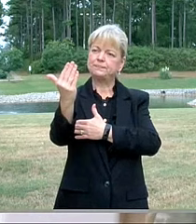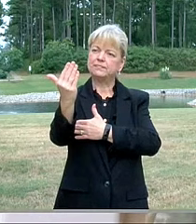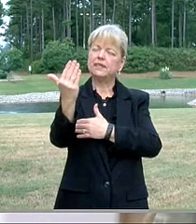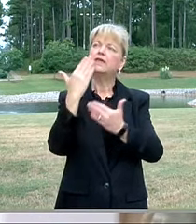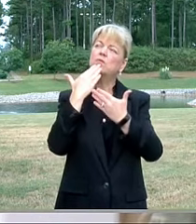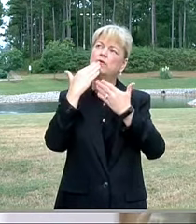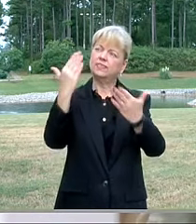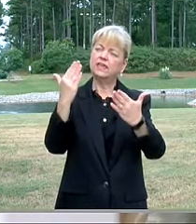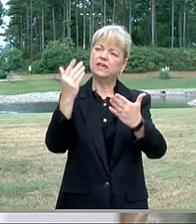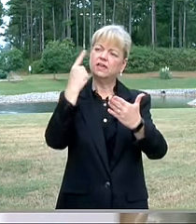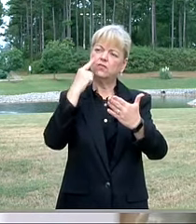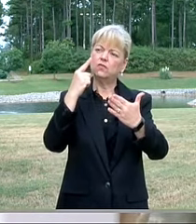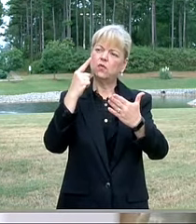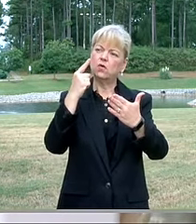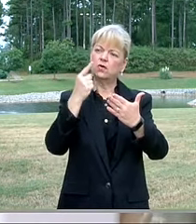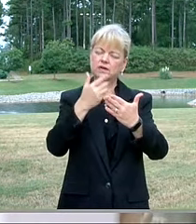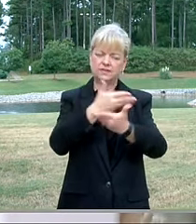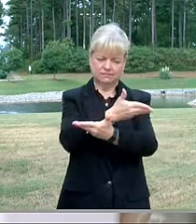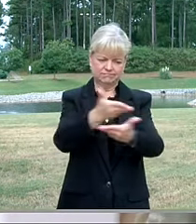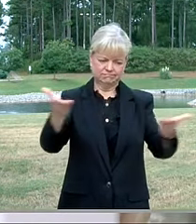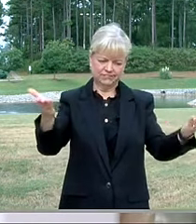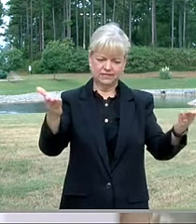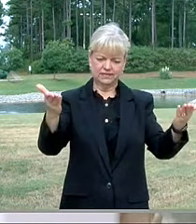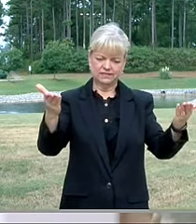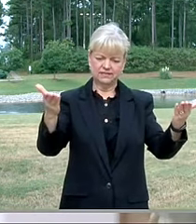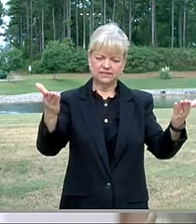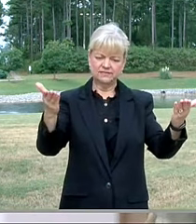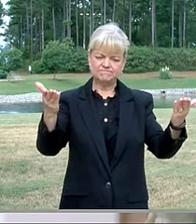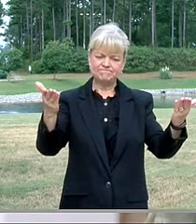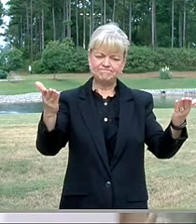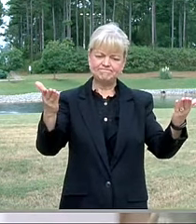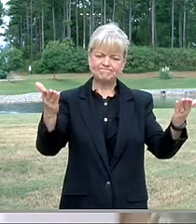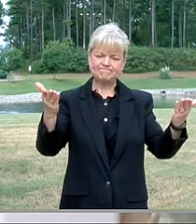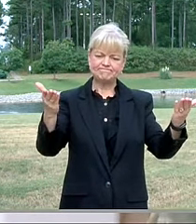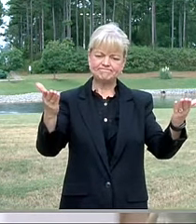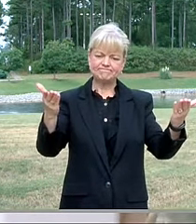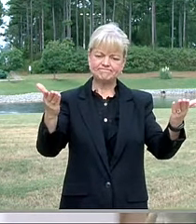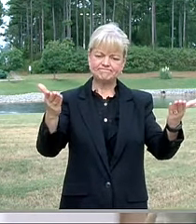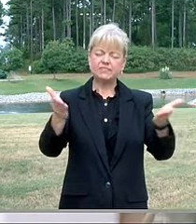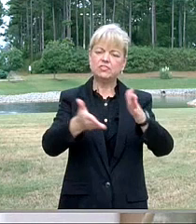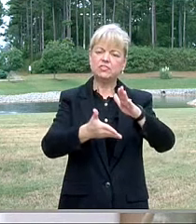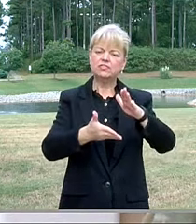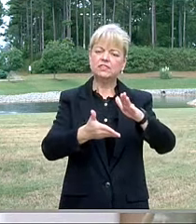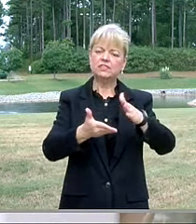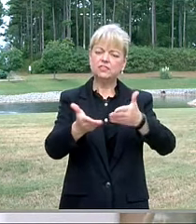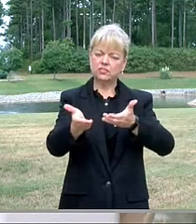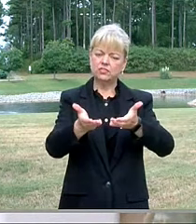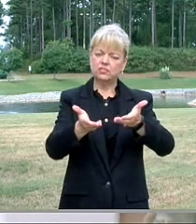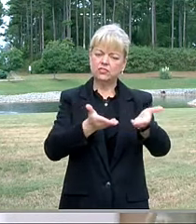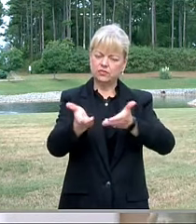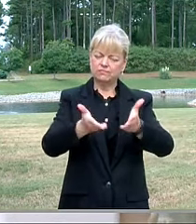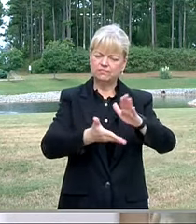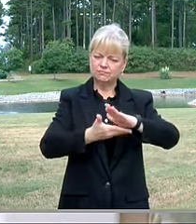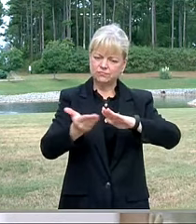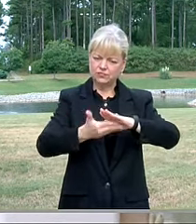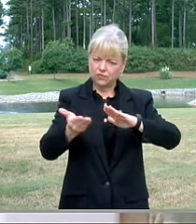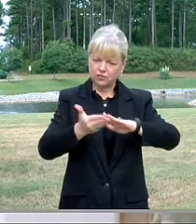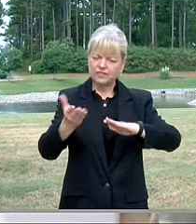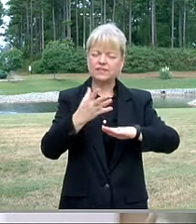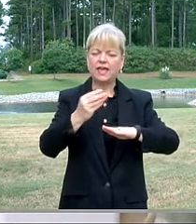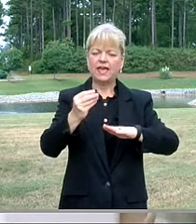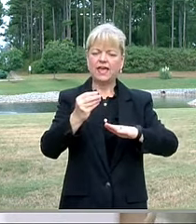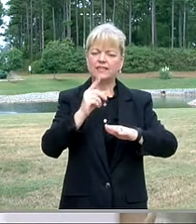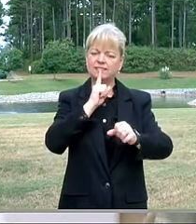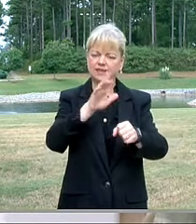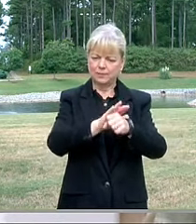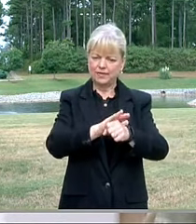We thank you for the service and commitment of the Pepper family as they serve yet